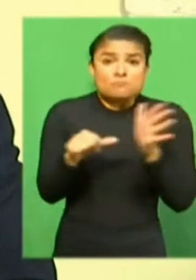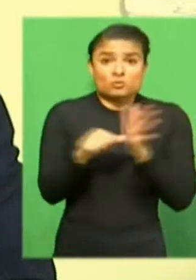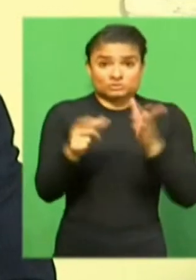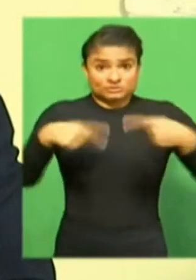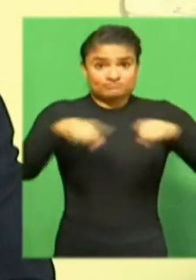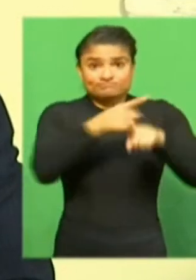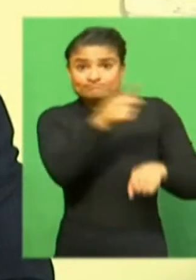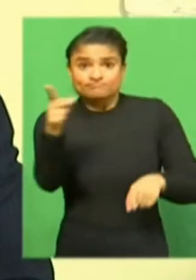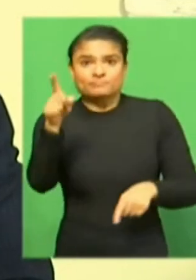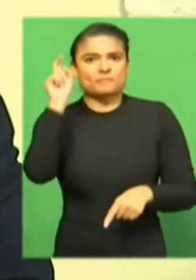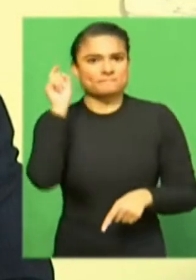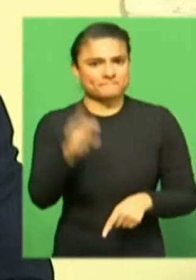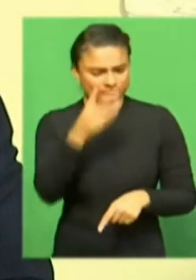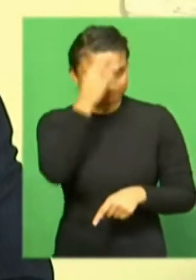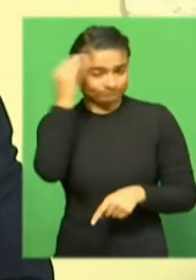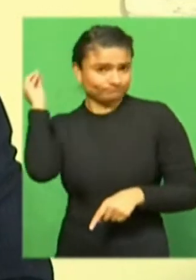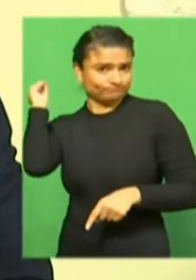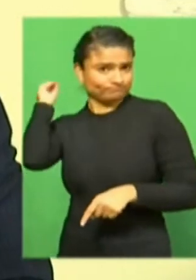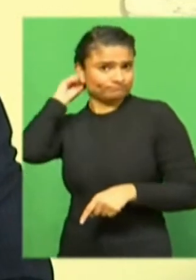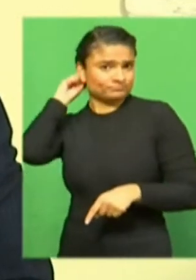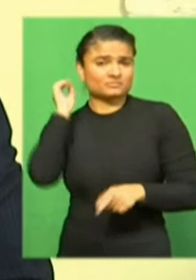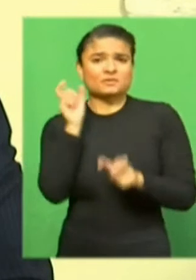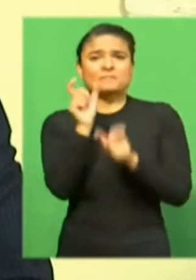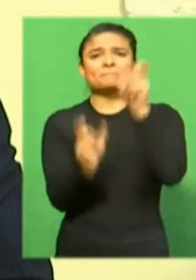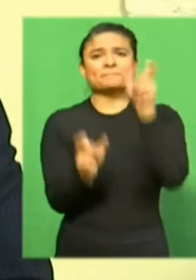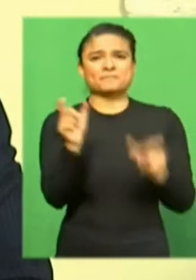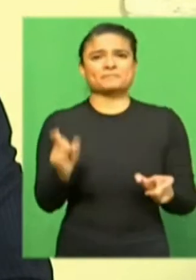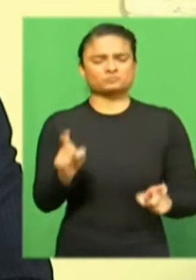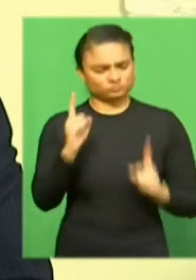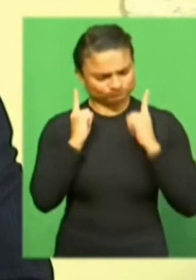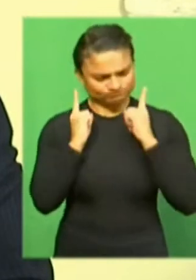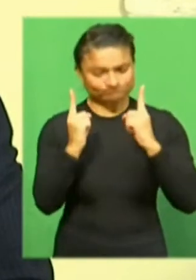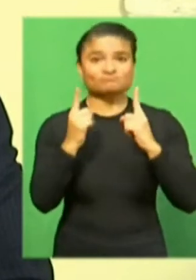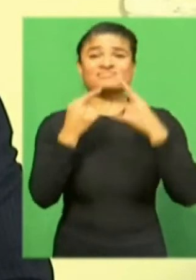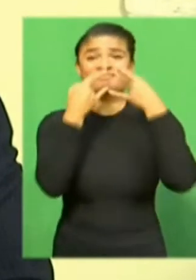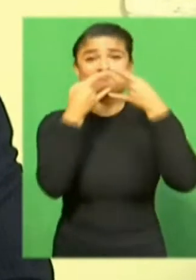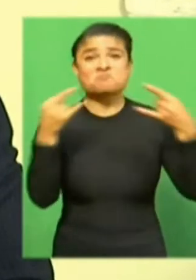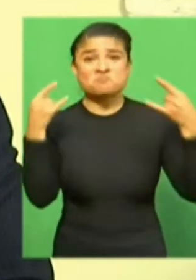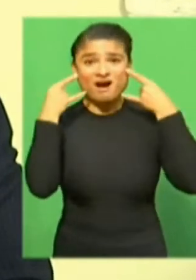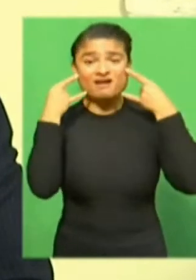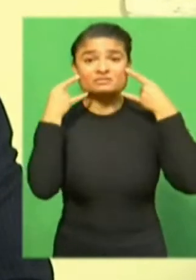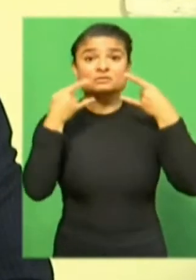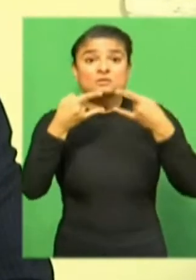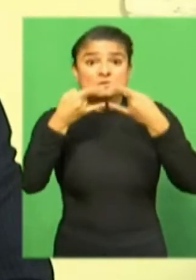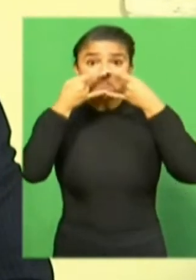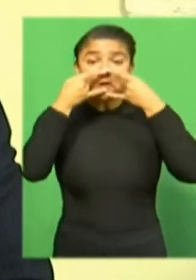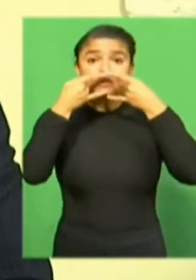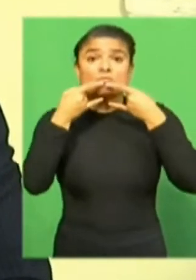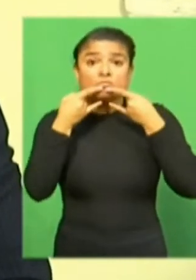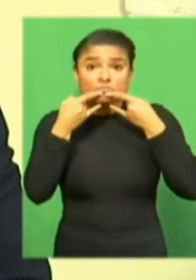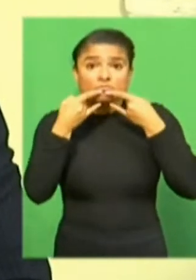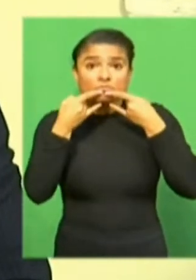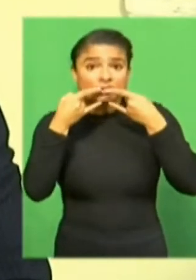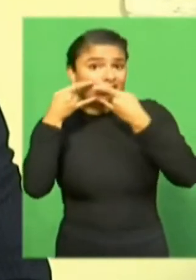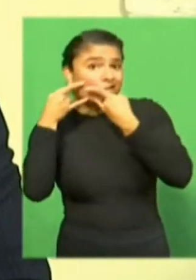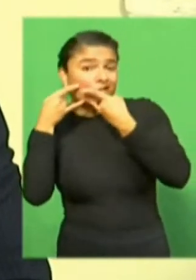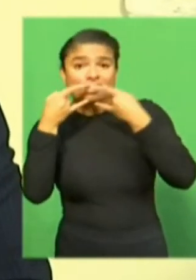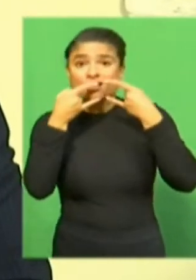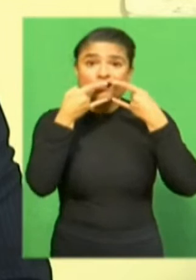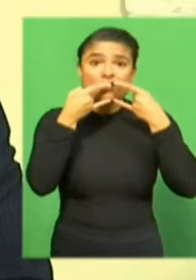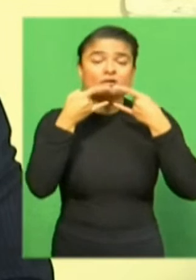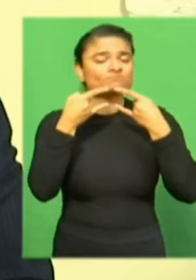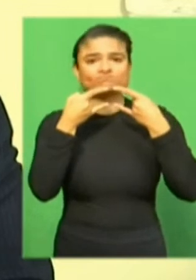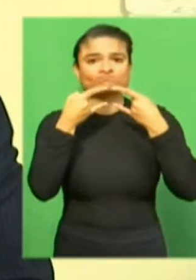mask that always covers their nose and mouth at all times when in public